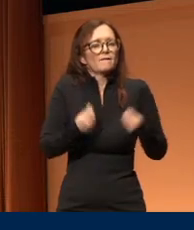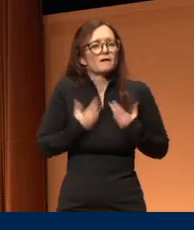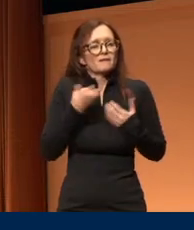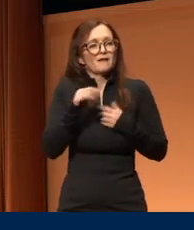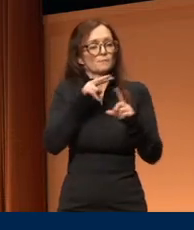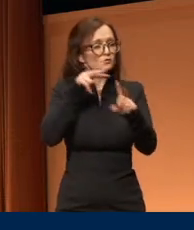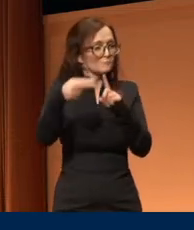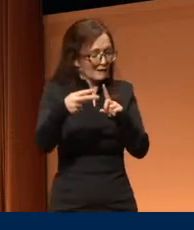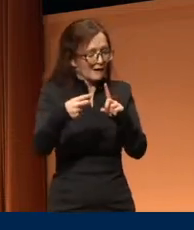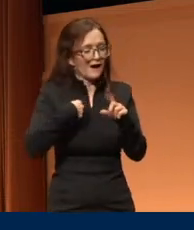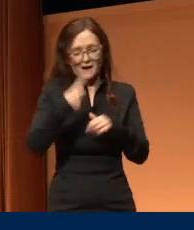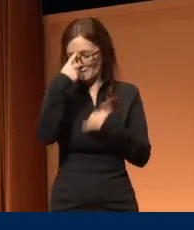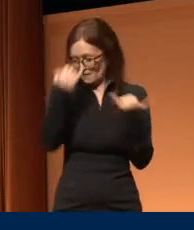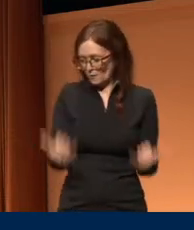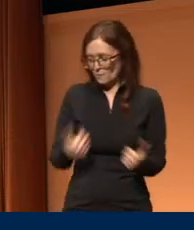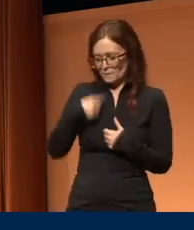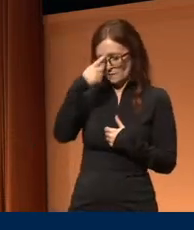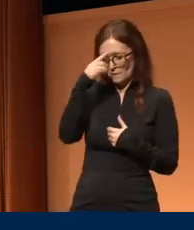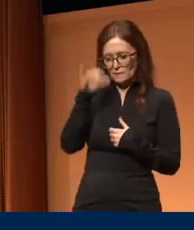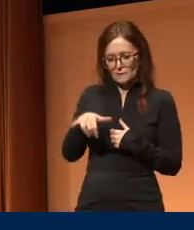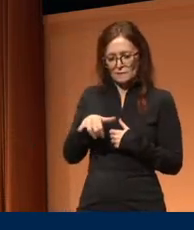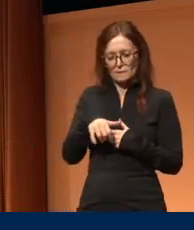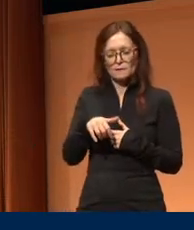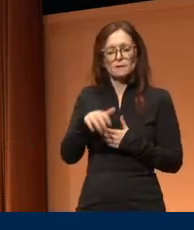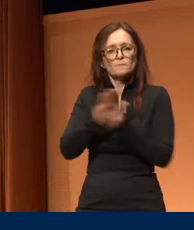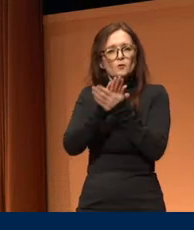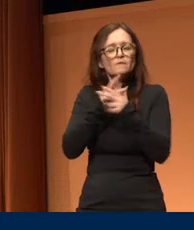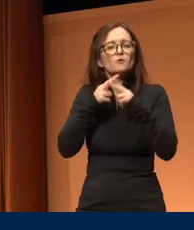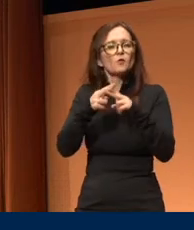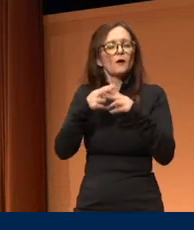think that the movie 12 Angry Men, on which